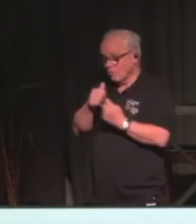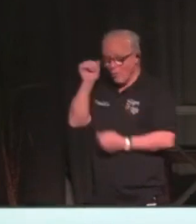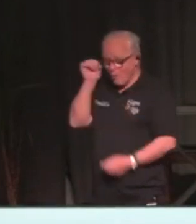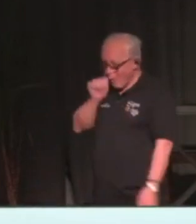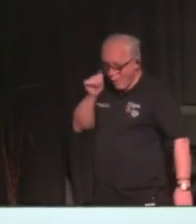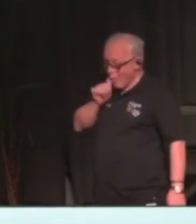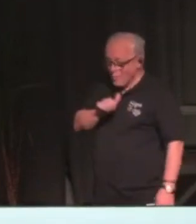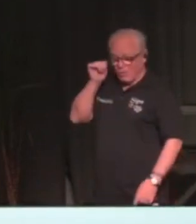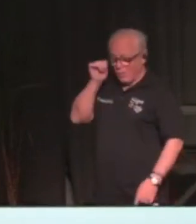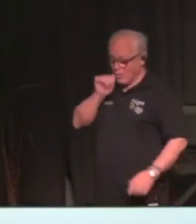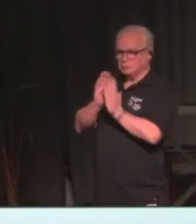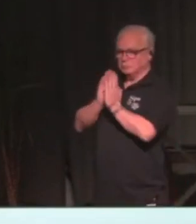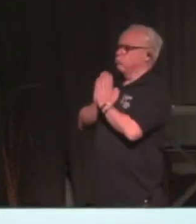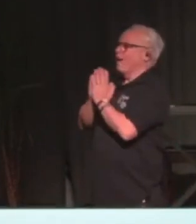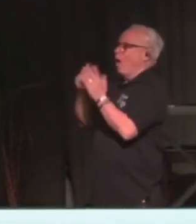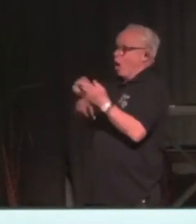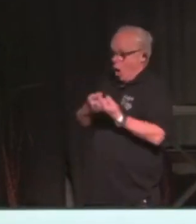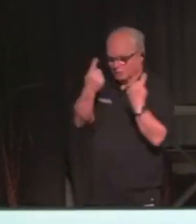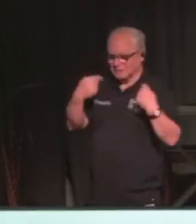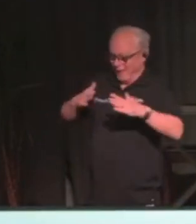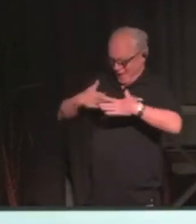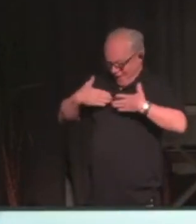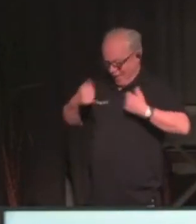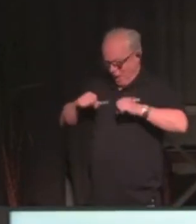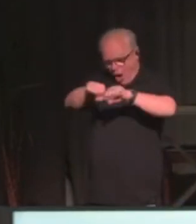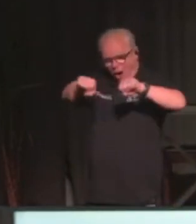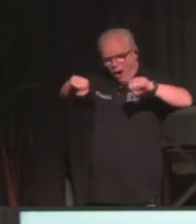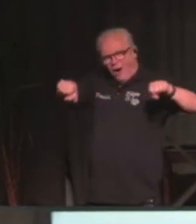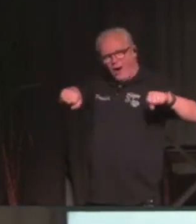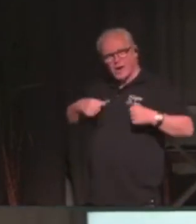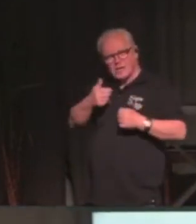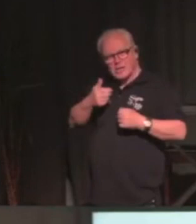us, and heal us, heal our nation.